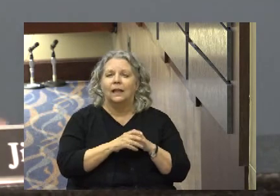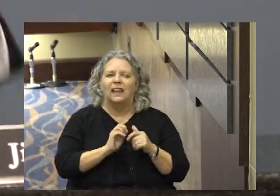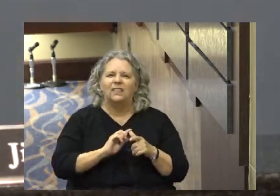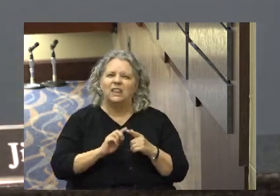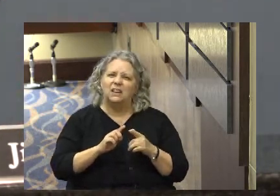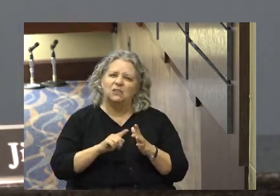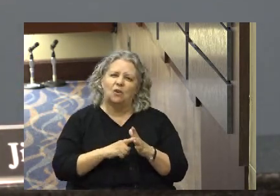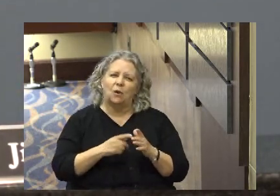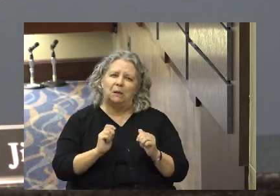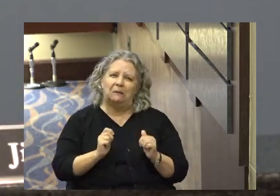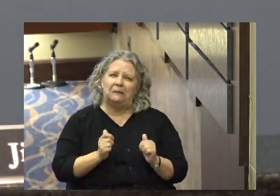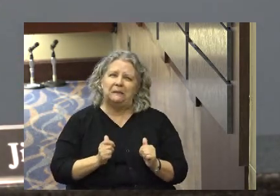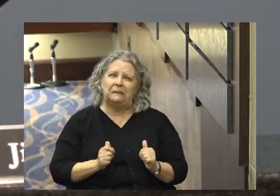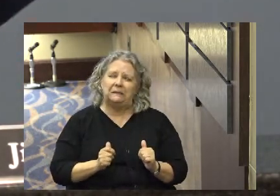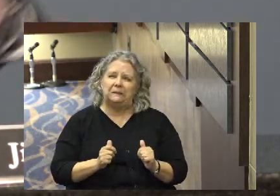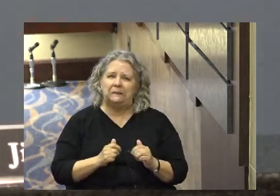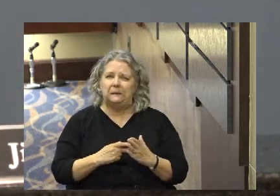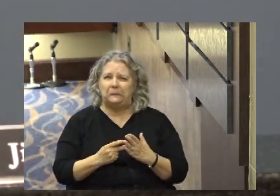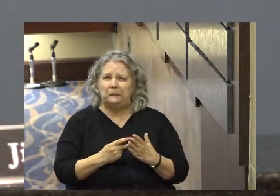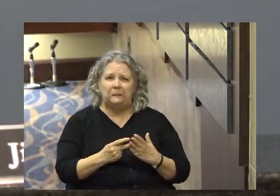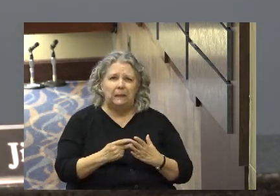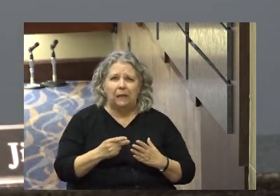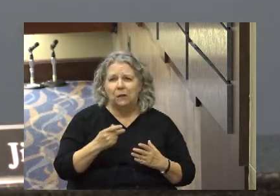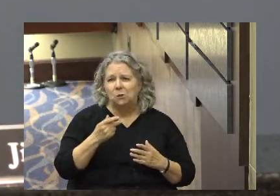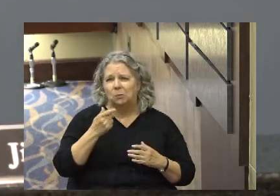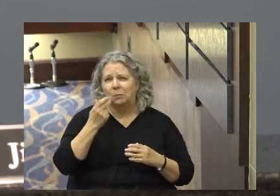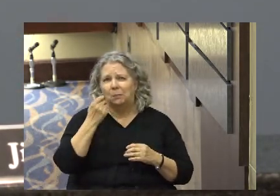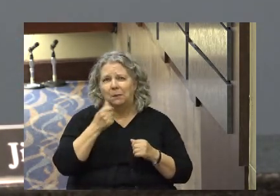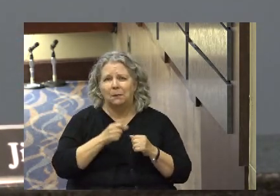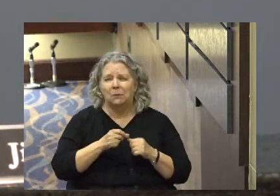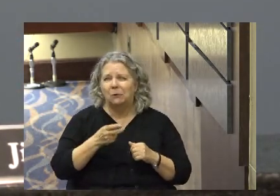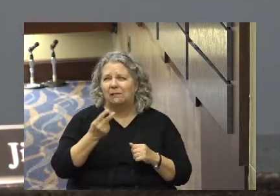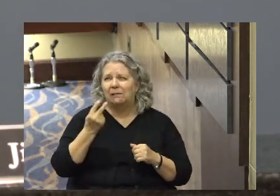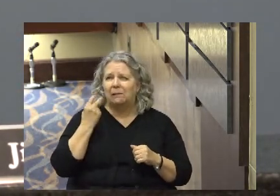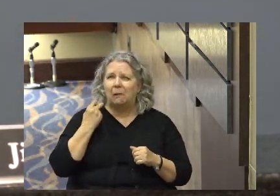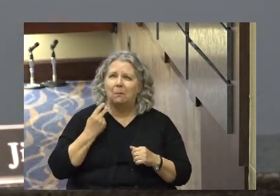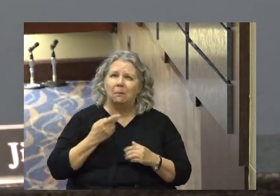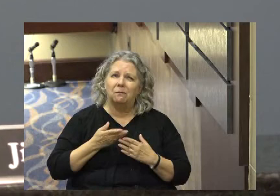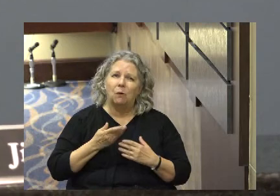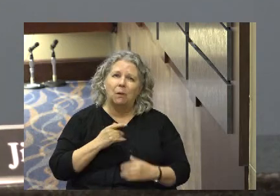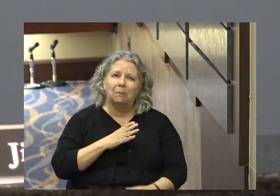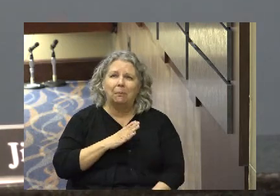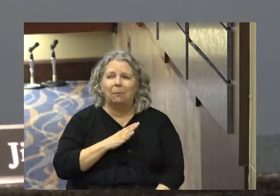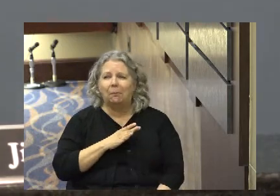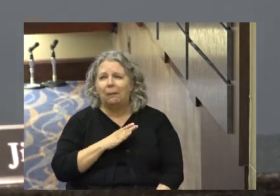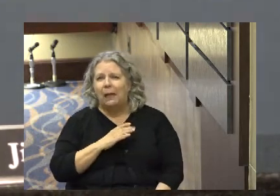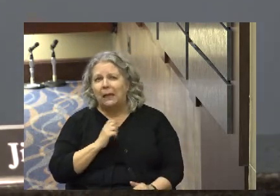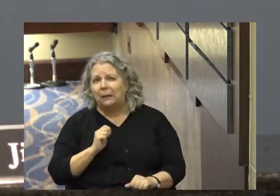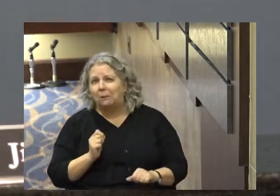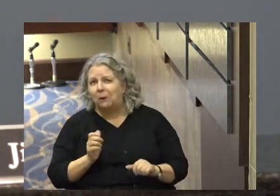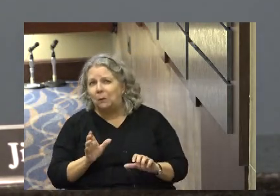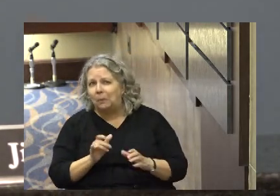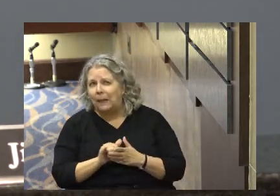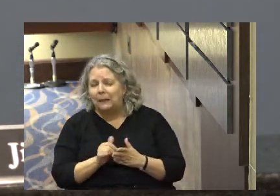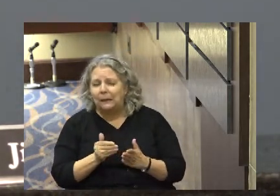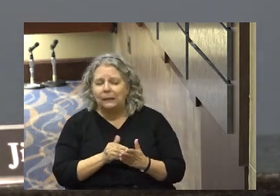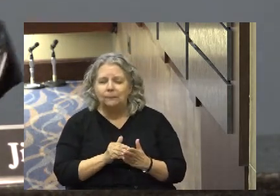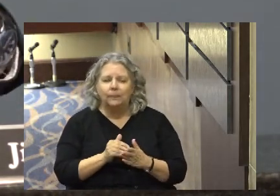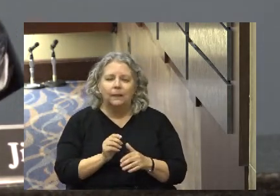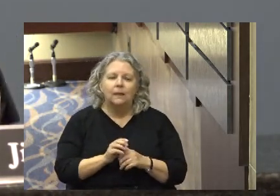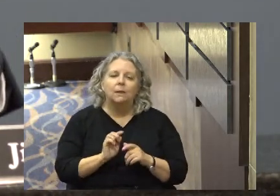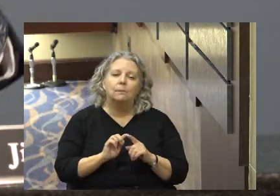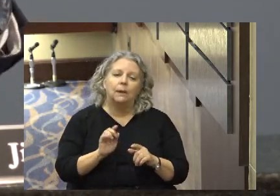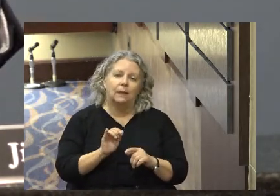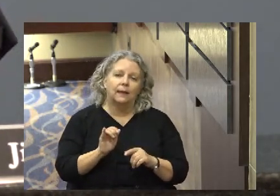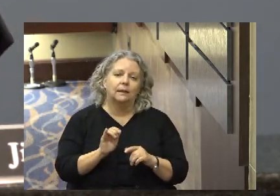like you remember the times when it worked well, and wow, can't we do that? But and again, as other council members have said,